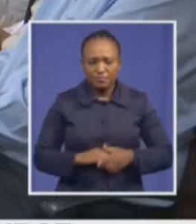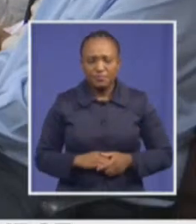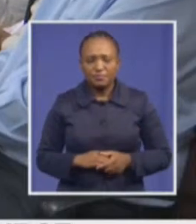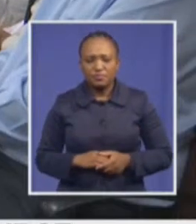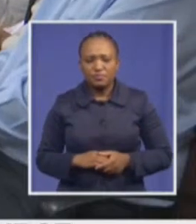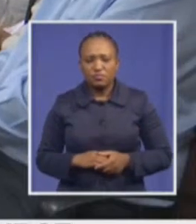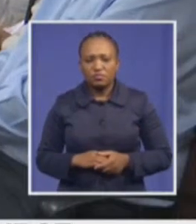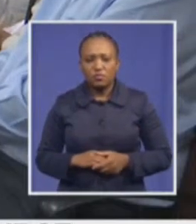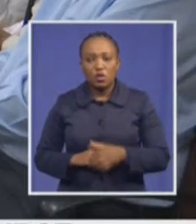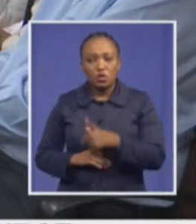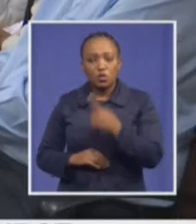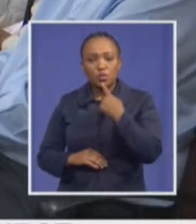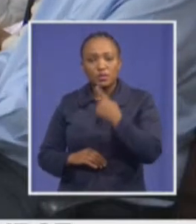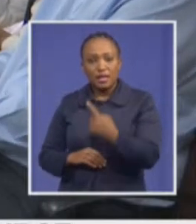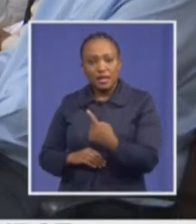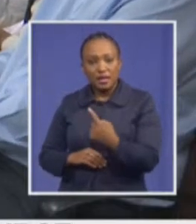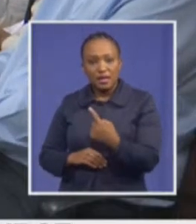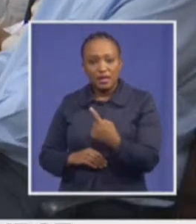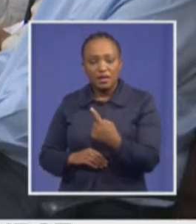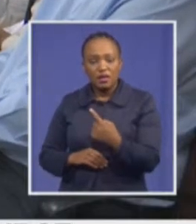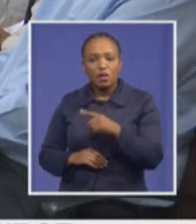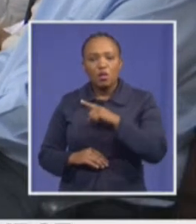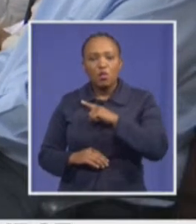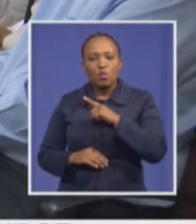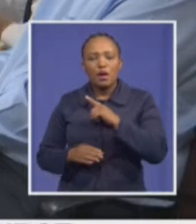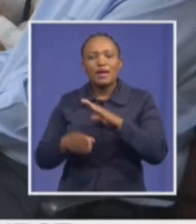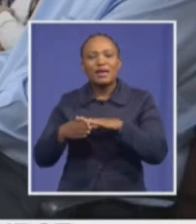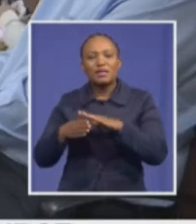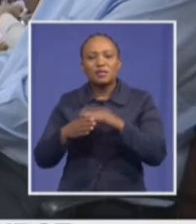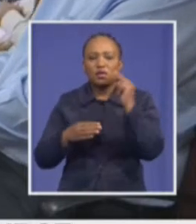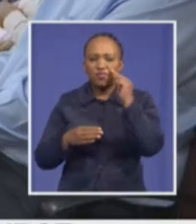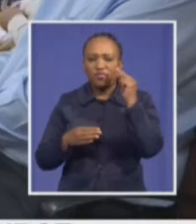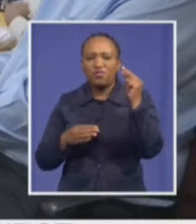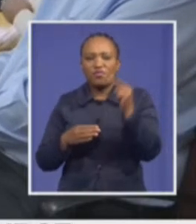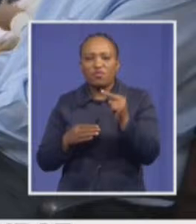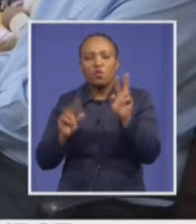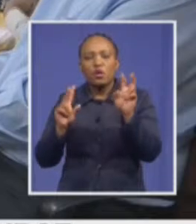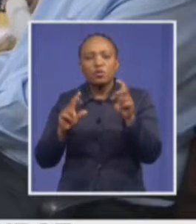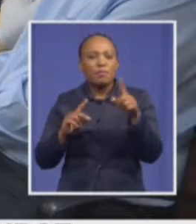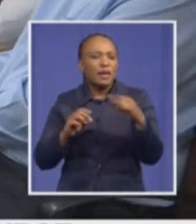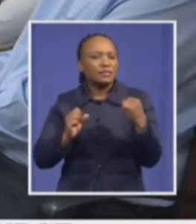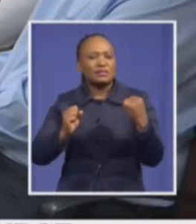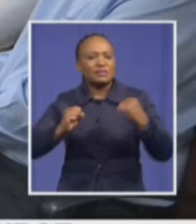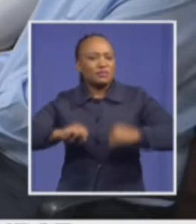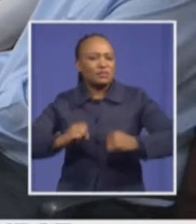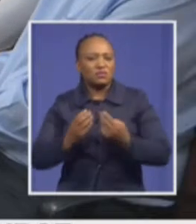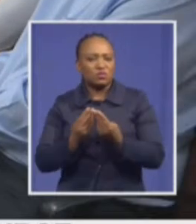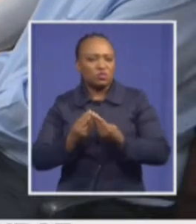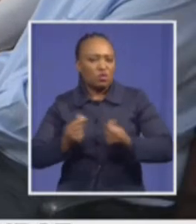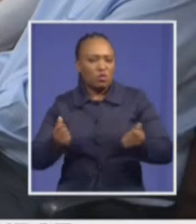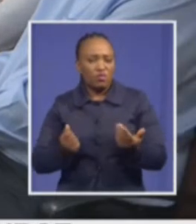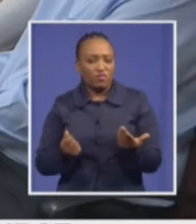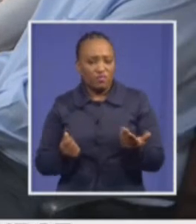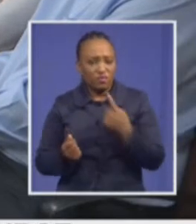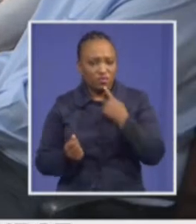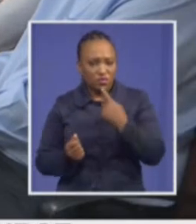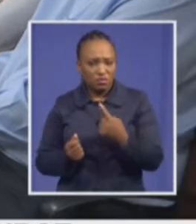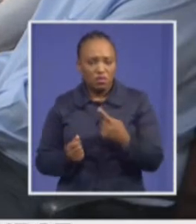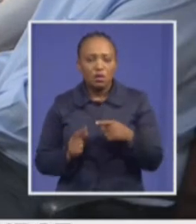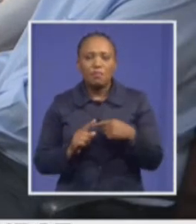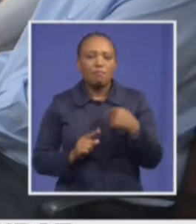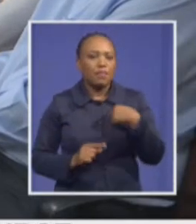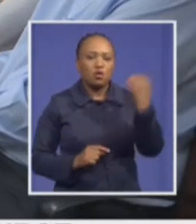gives a reasoned view why he thinks the matter should be settled. That's what the email says. I have no objection to that, but the difficulty is